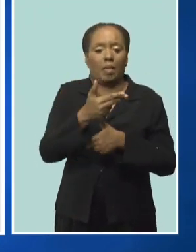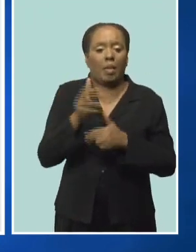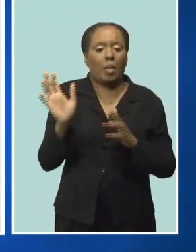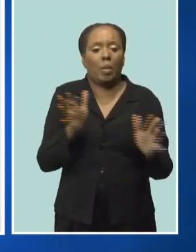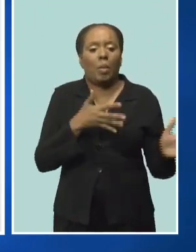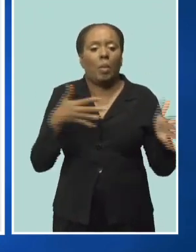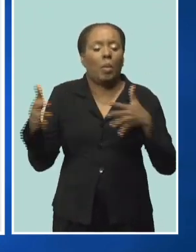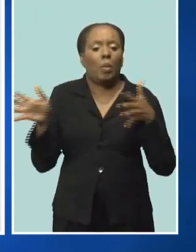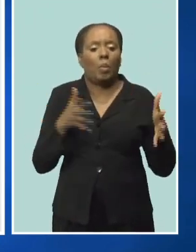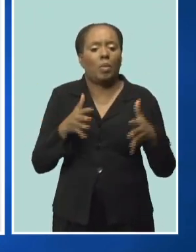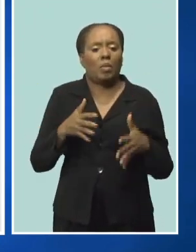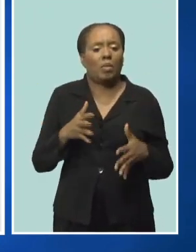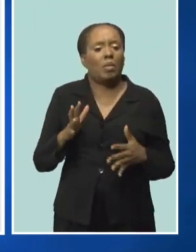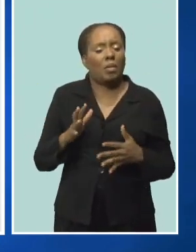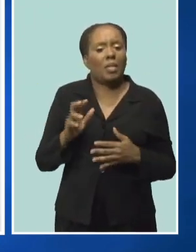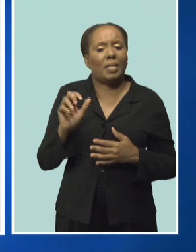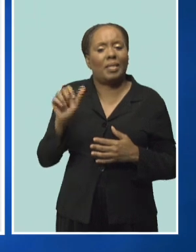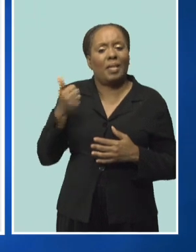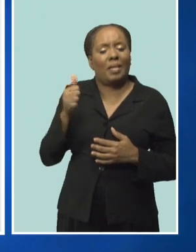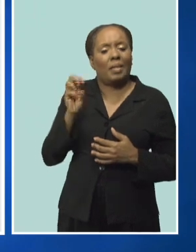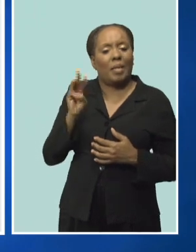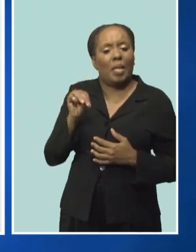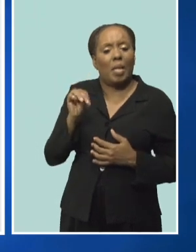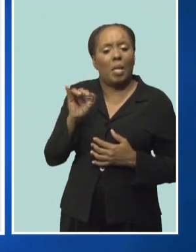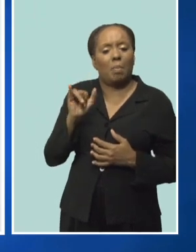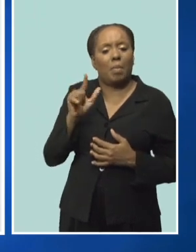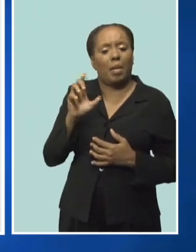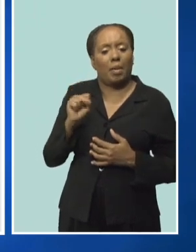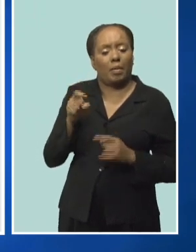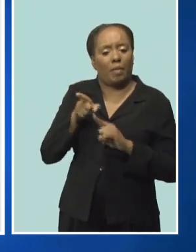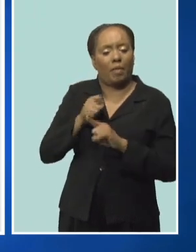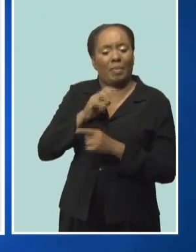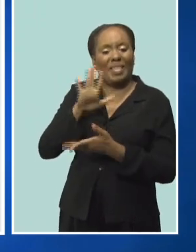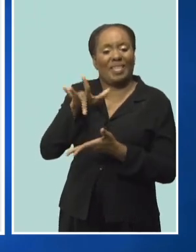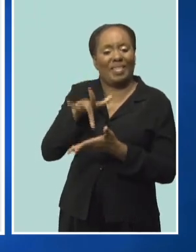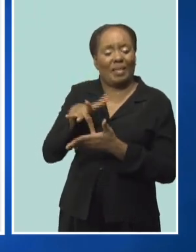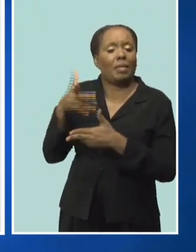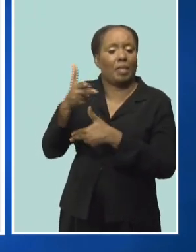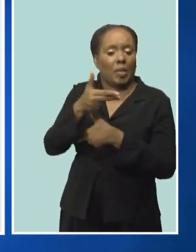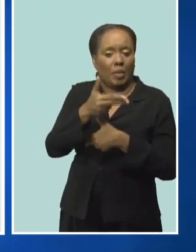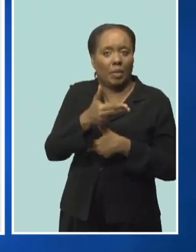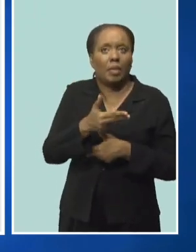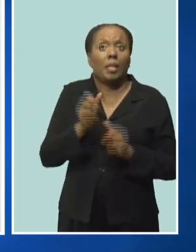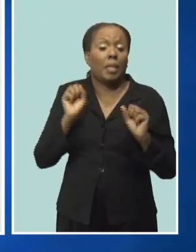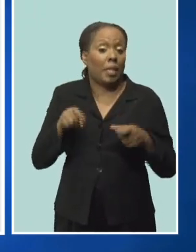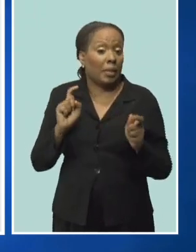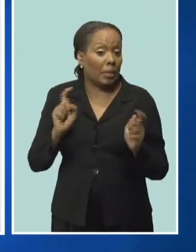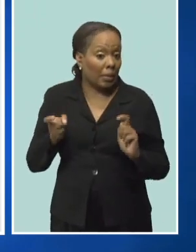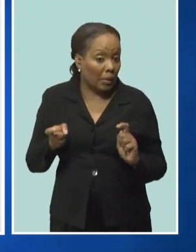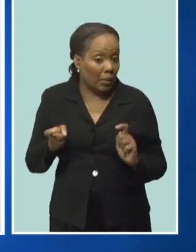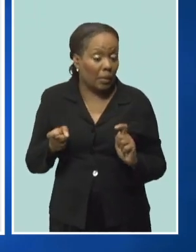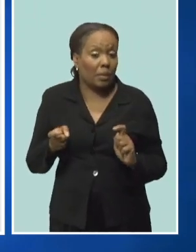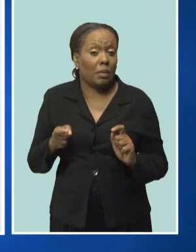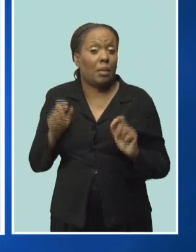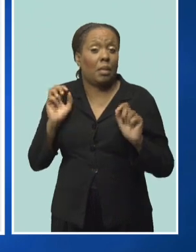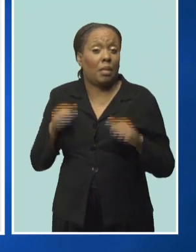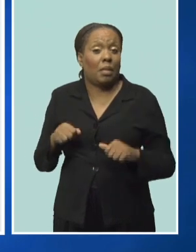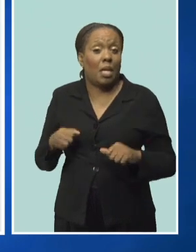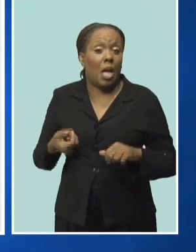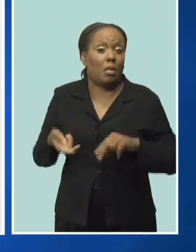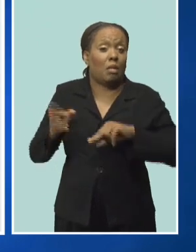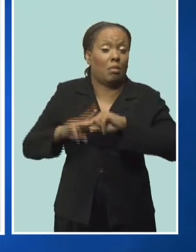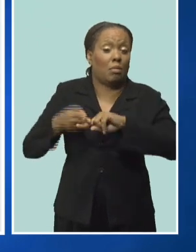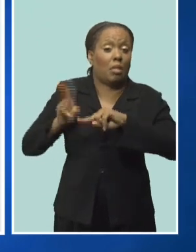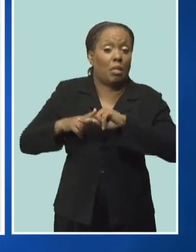are only 10 miles from the center. That too can change. That the storm force winds are 50 miles from the center. That too can